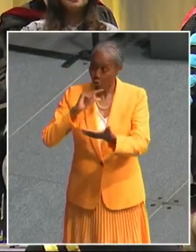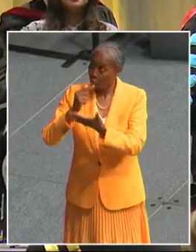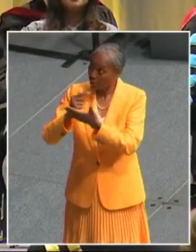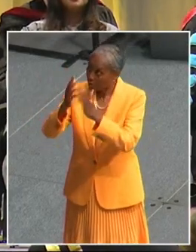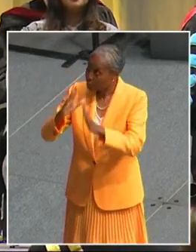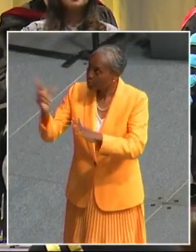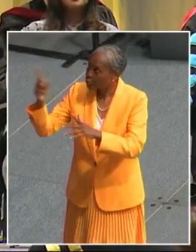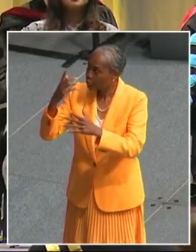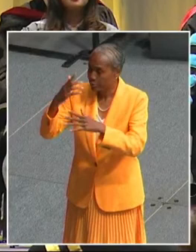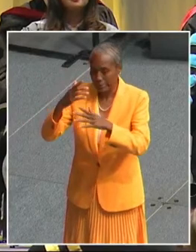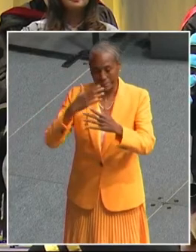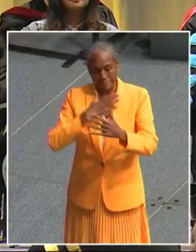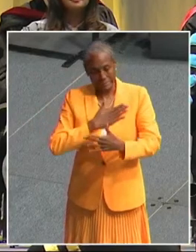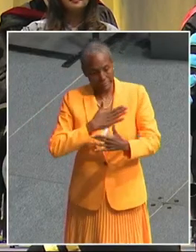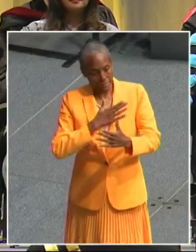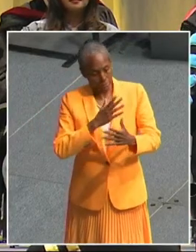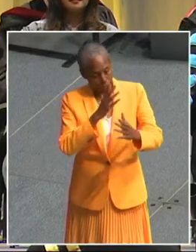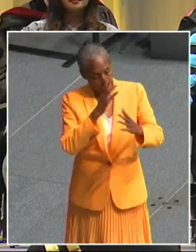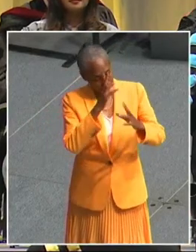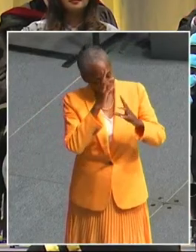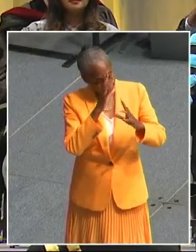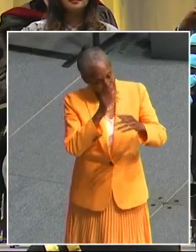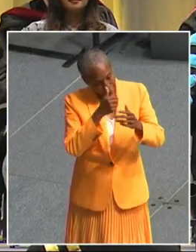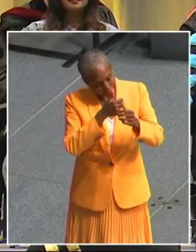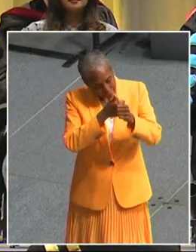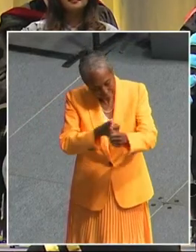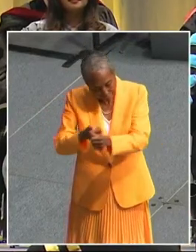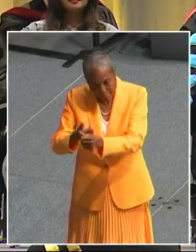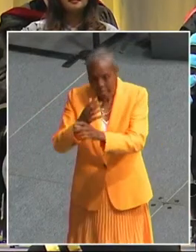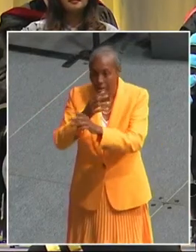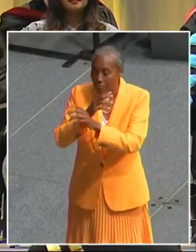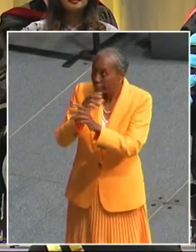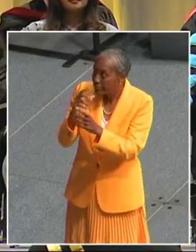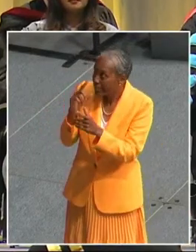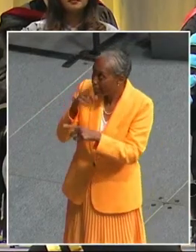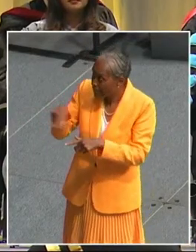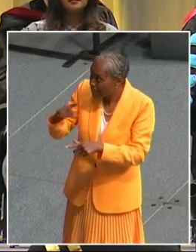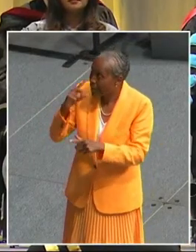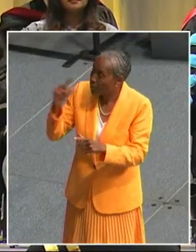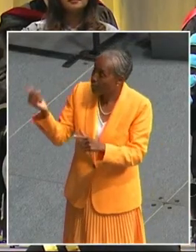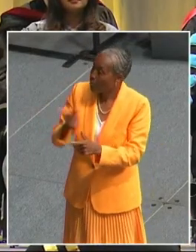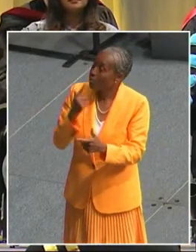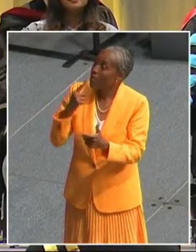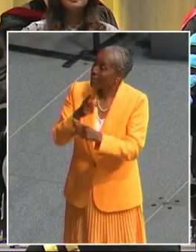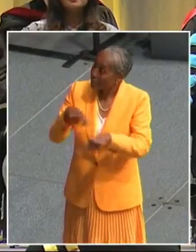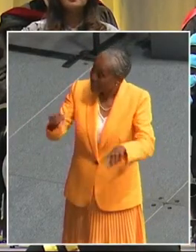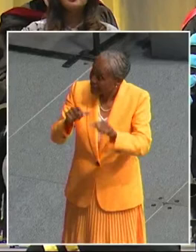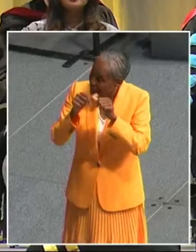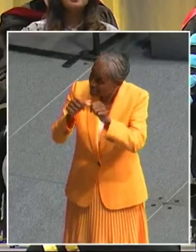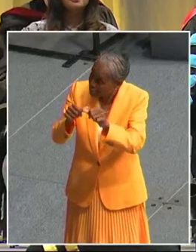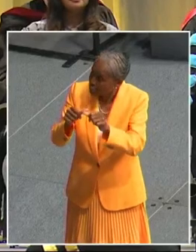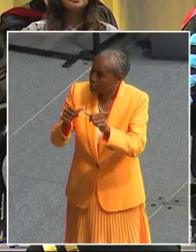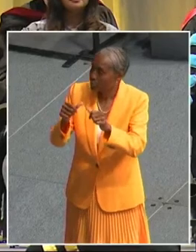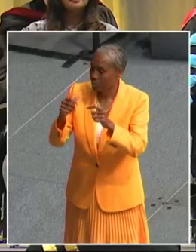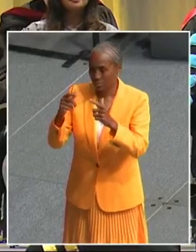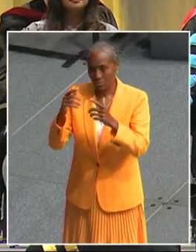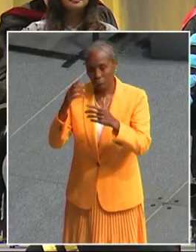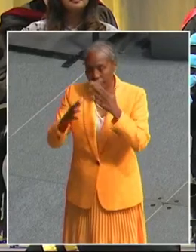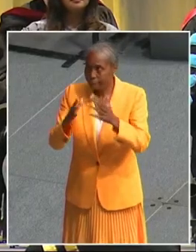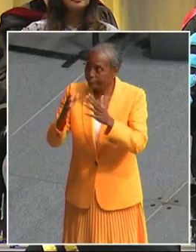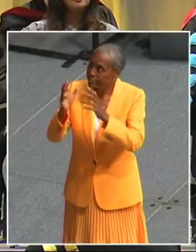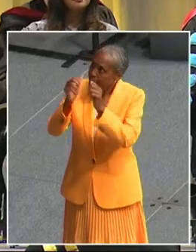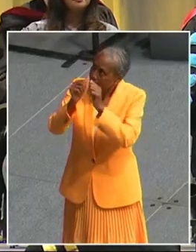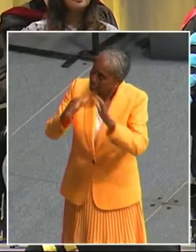as they and their loved ones celebrate today's milestone. May they find comfort from